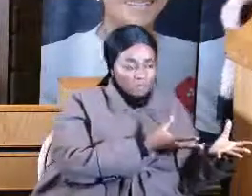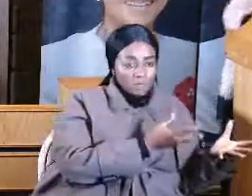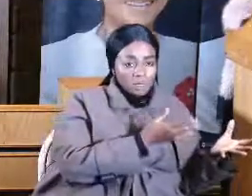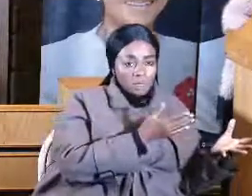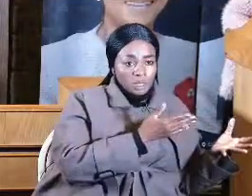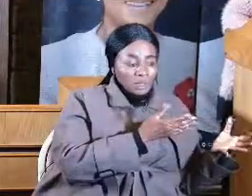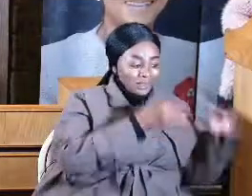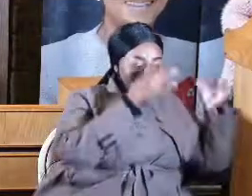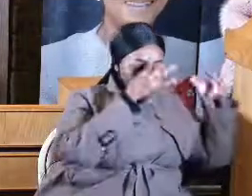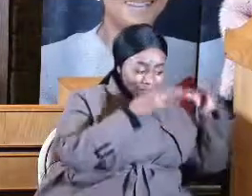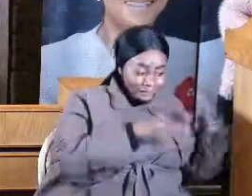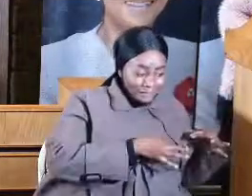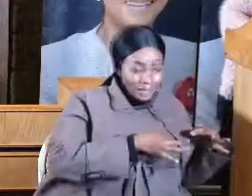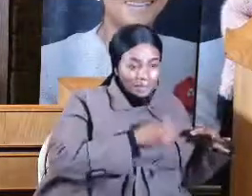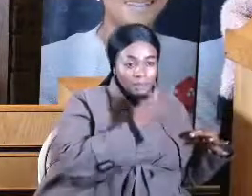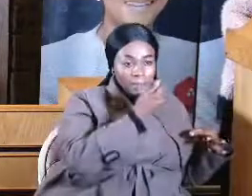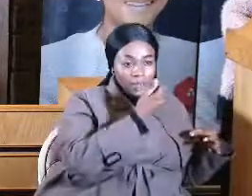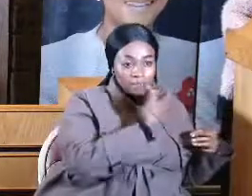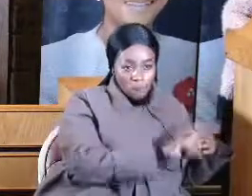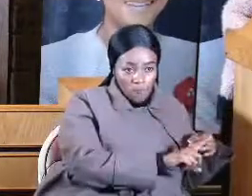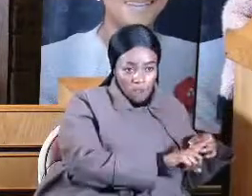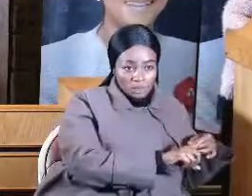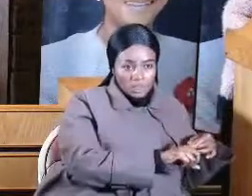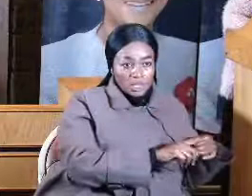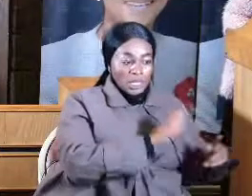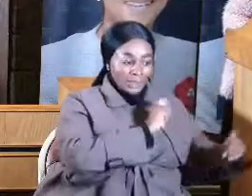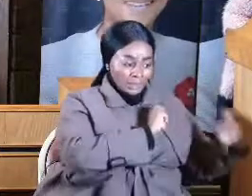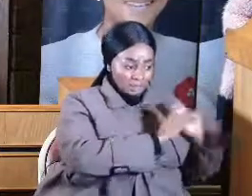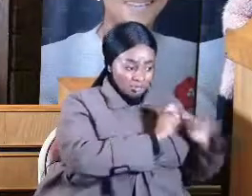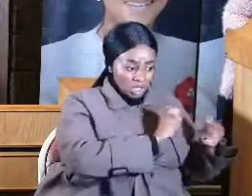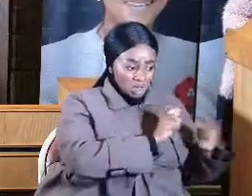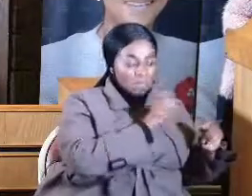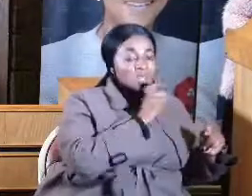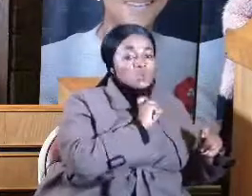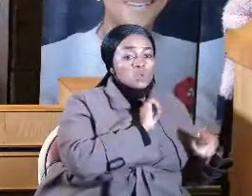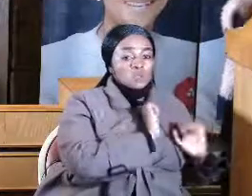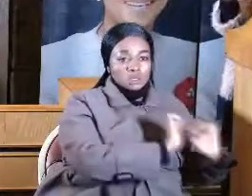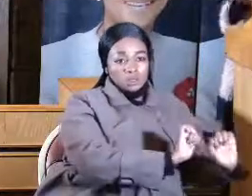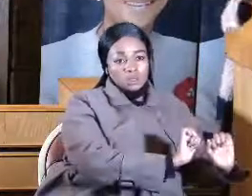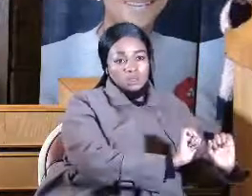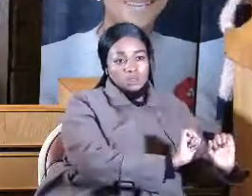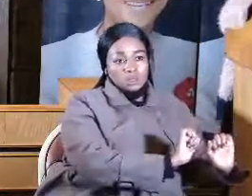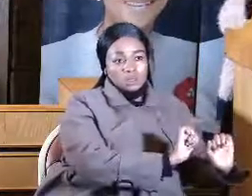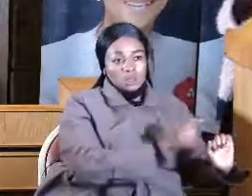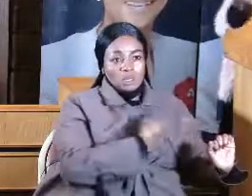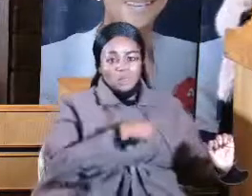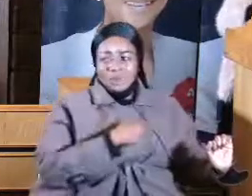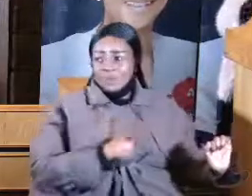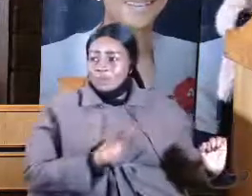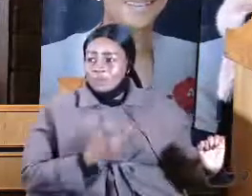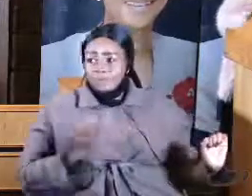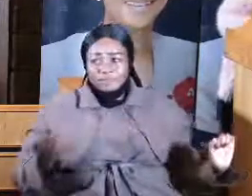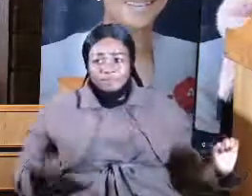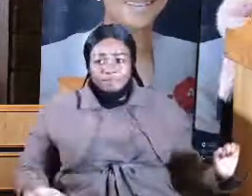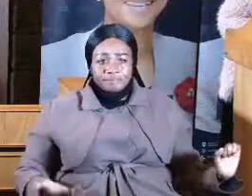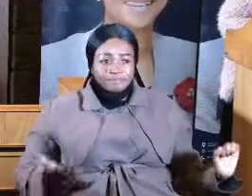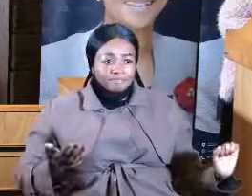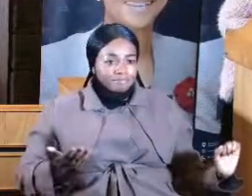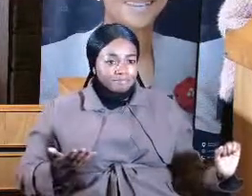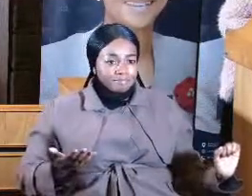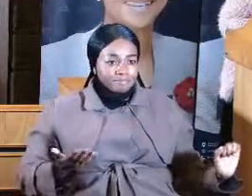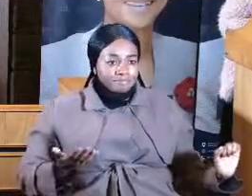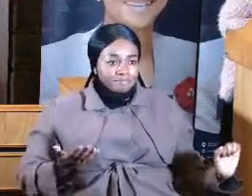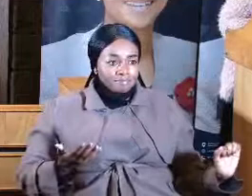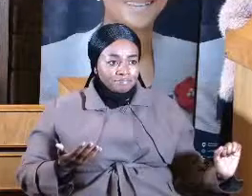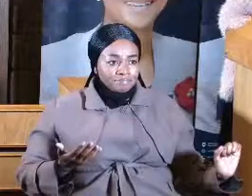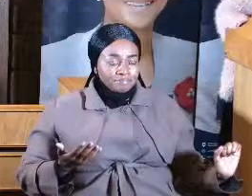determine the price for us, we use their own transportation. So where are we in this economic